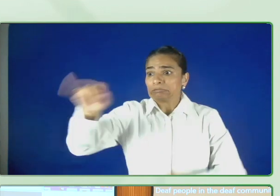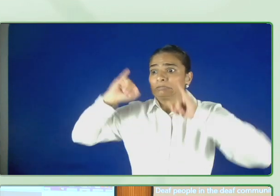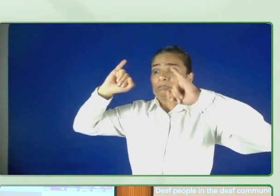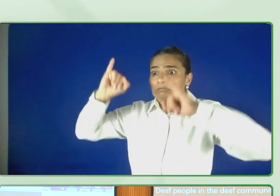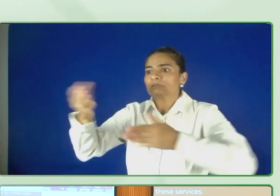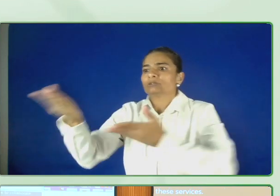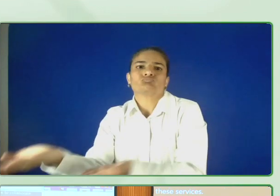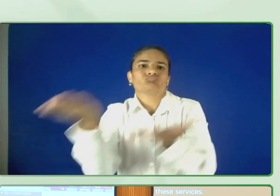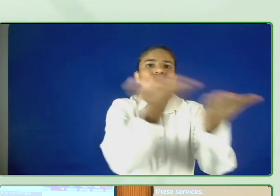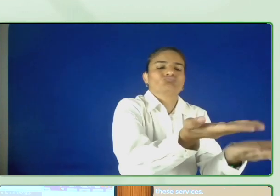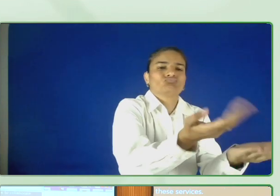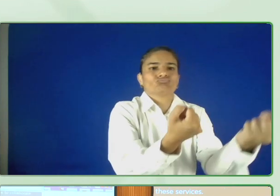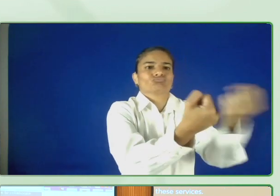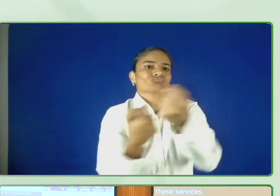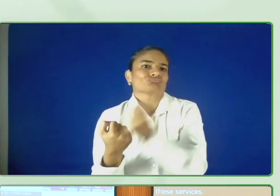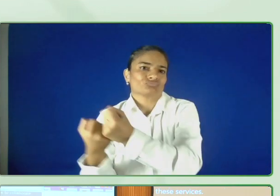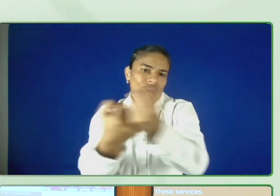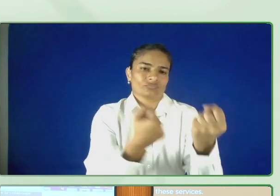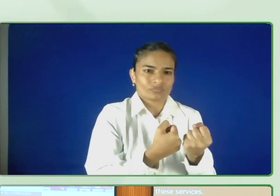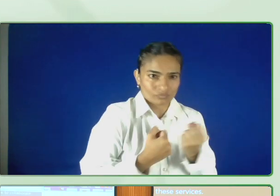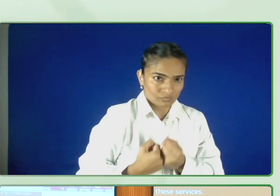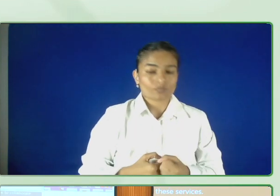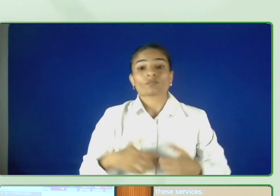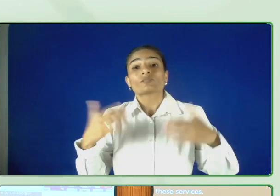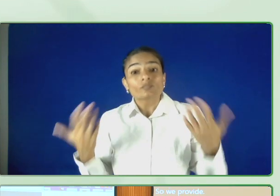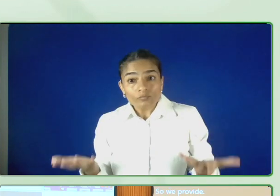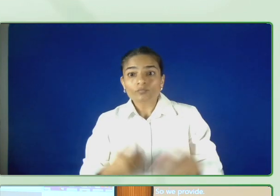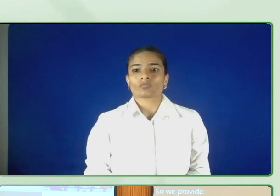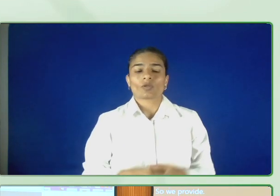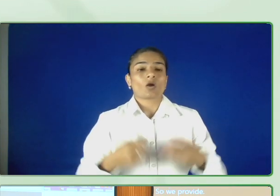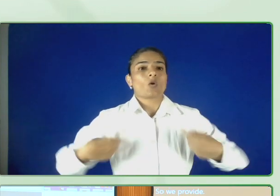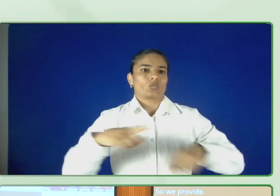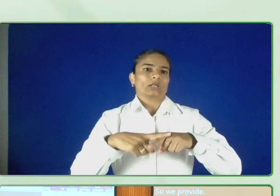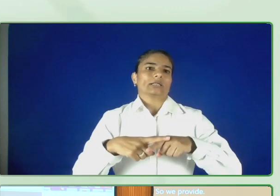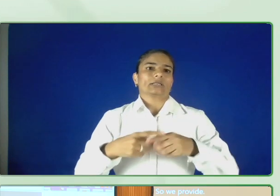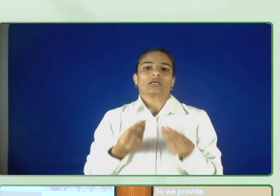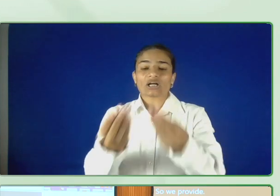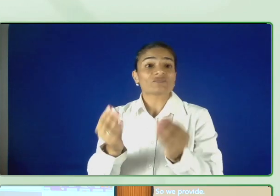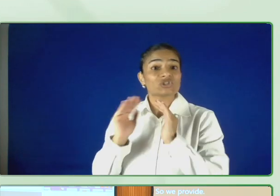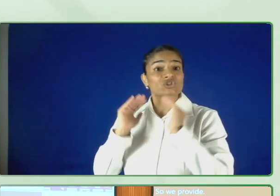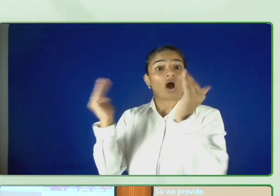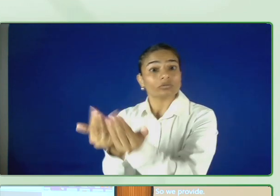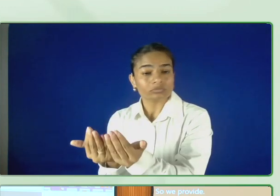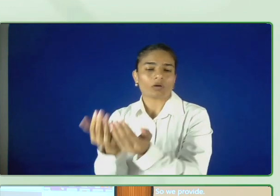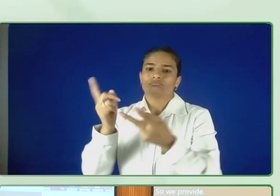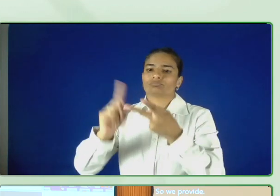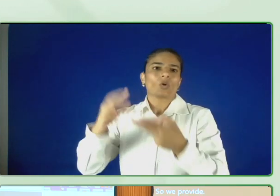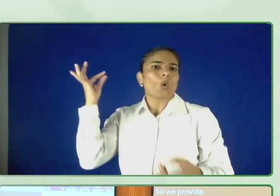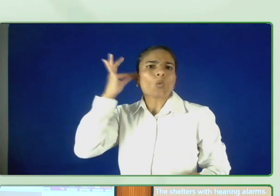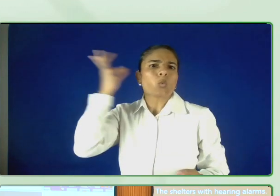So we provide the shelters with hearing alarms, bed